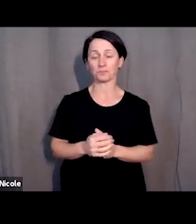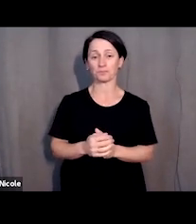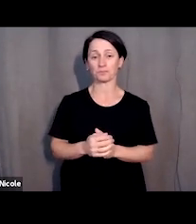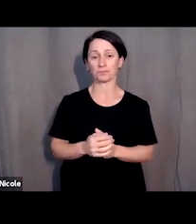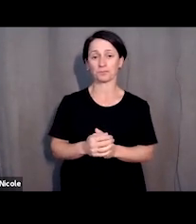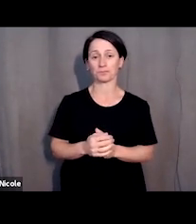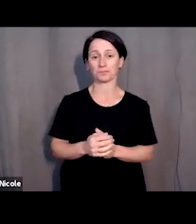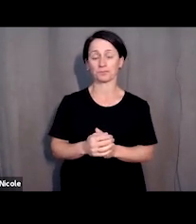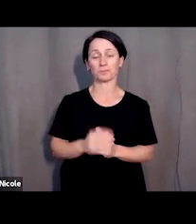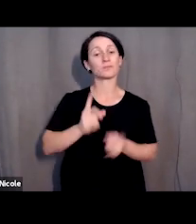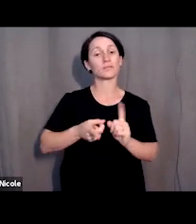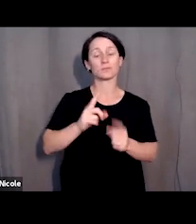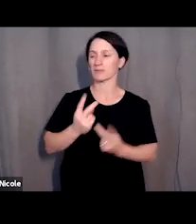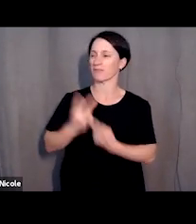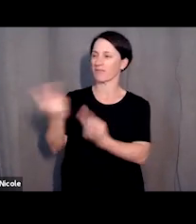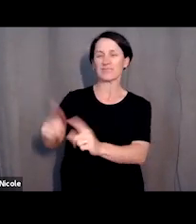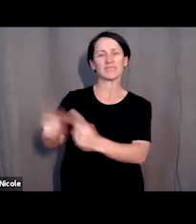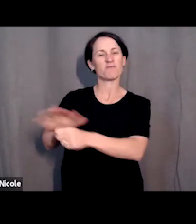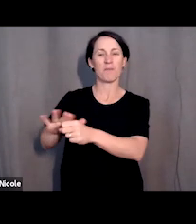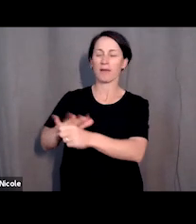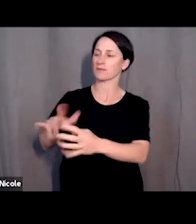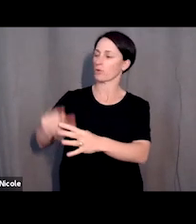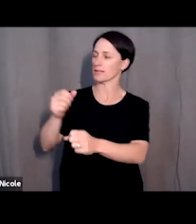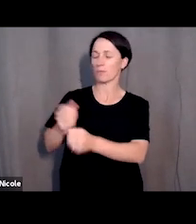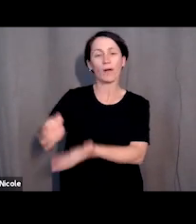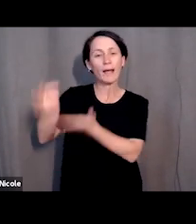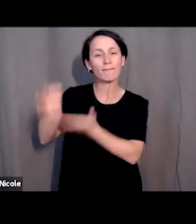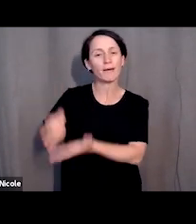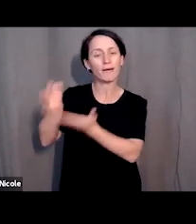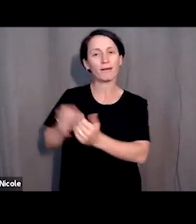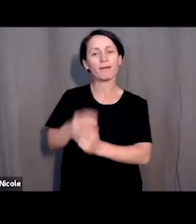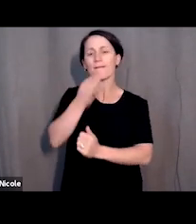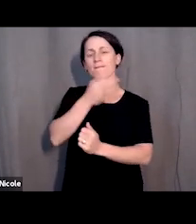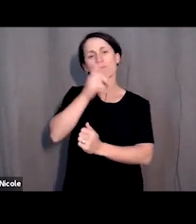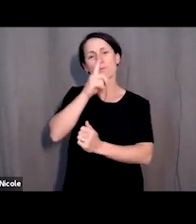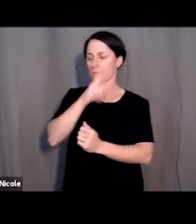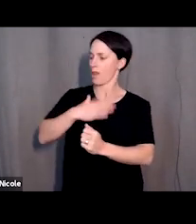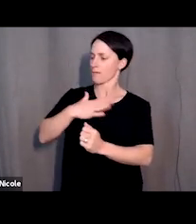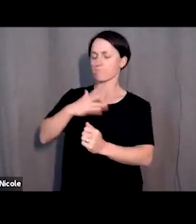and sometimes other places where they felt comfortable, like a cafe. We spoke to a couple of people in a park.